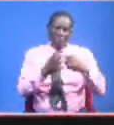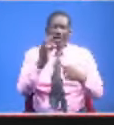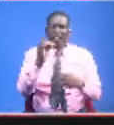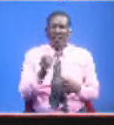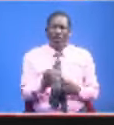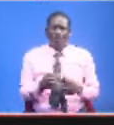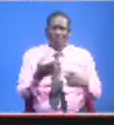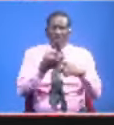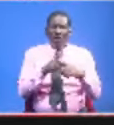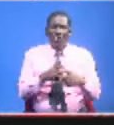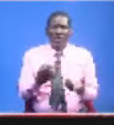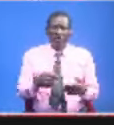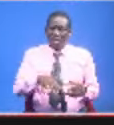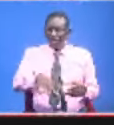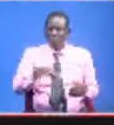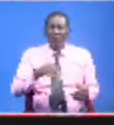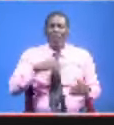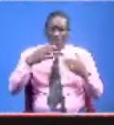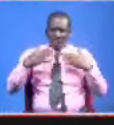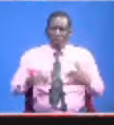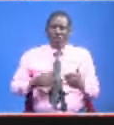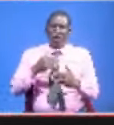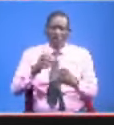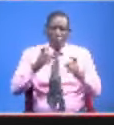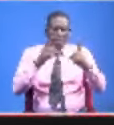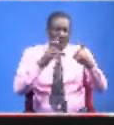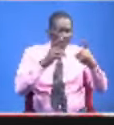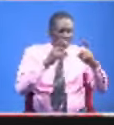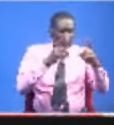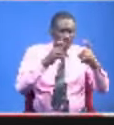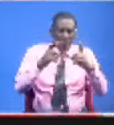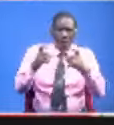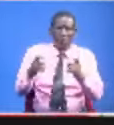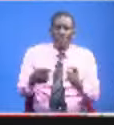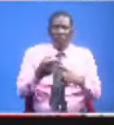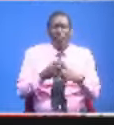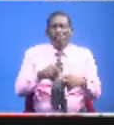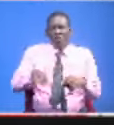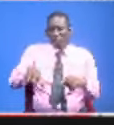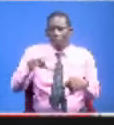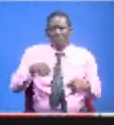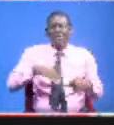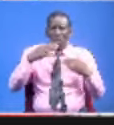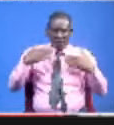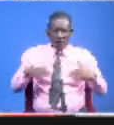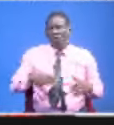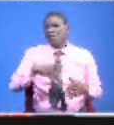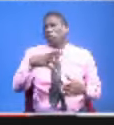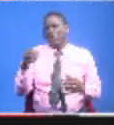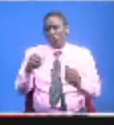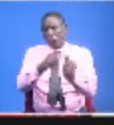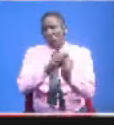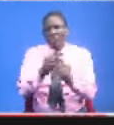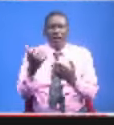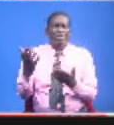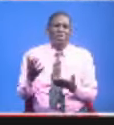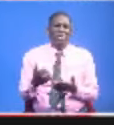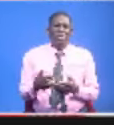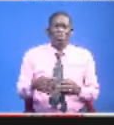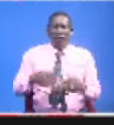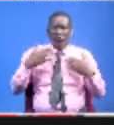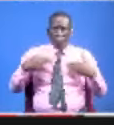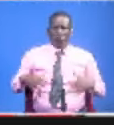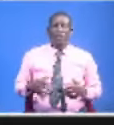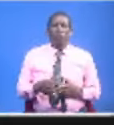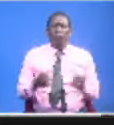Alafu ndio walimchukua baada ya kupiga picha zote huko, alafu wakamchukua wakaenda naye mpaka